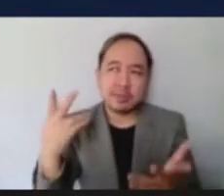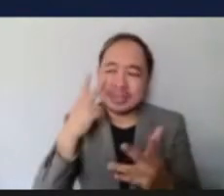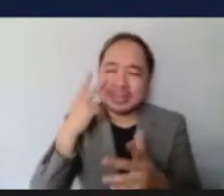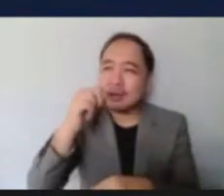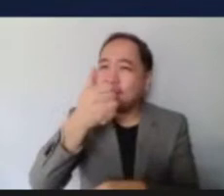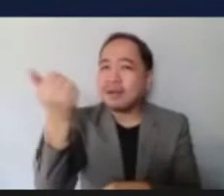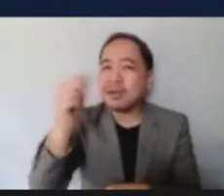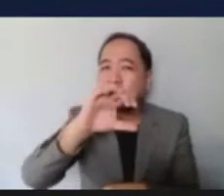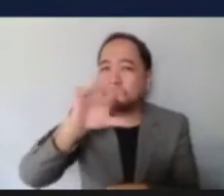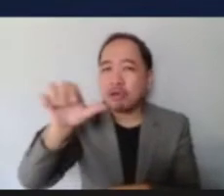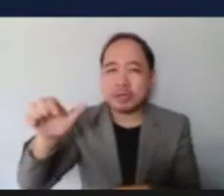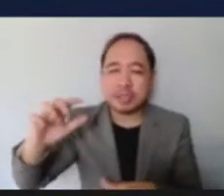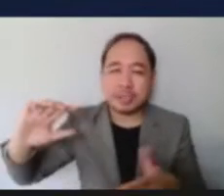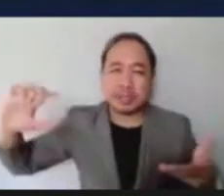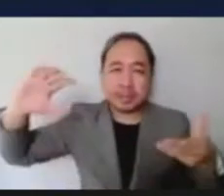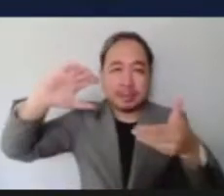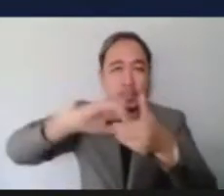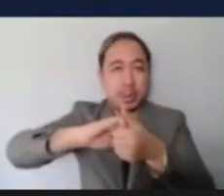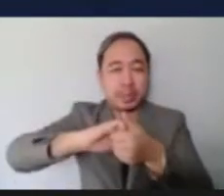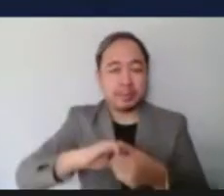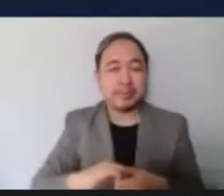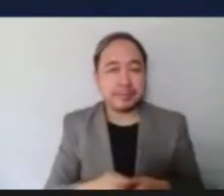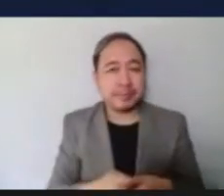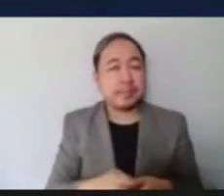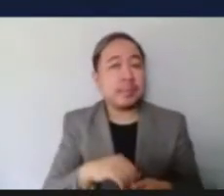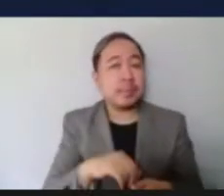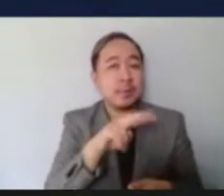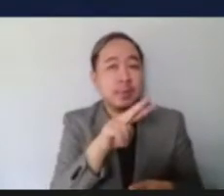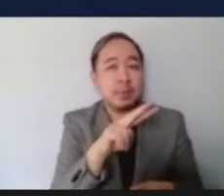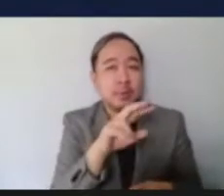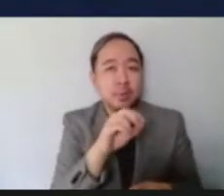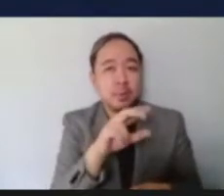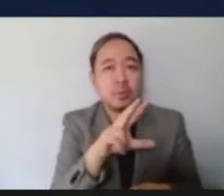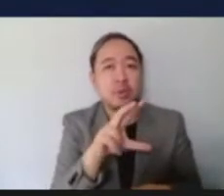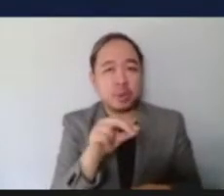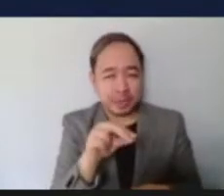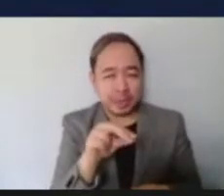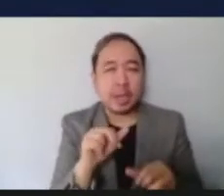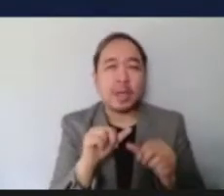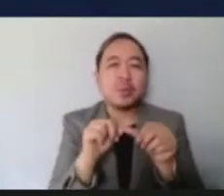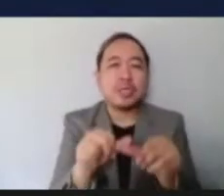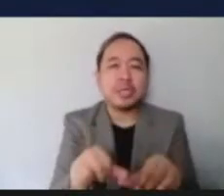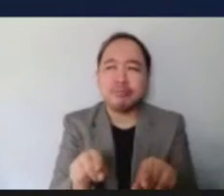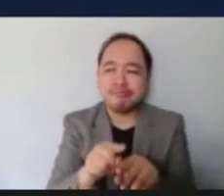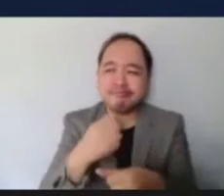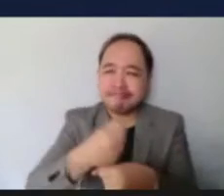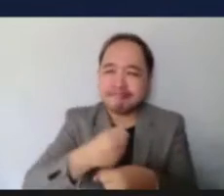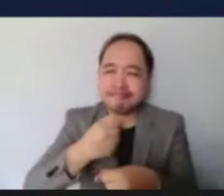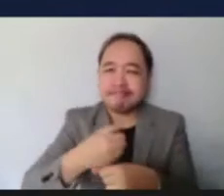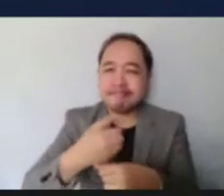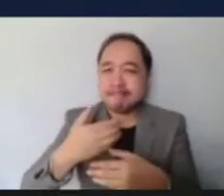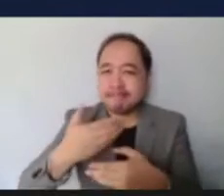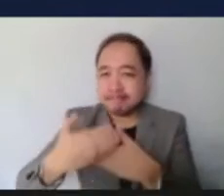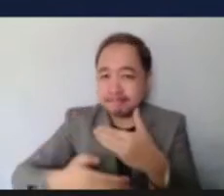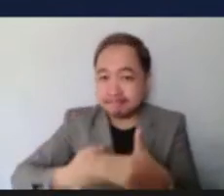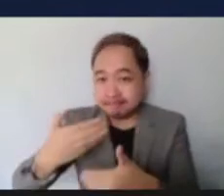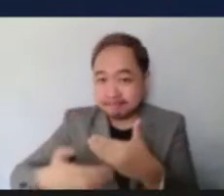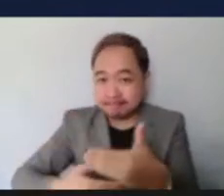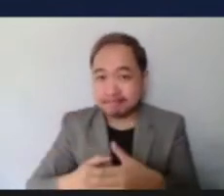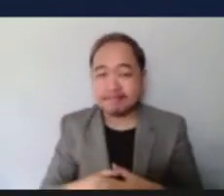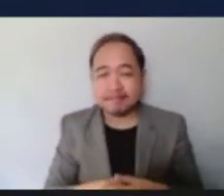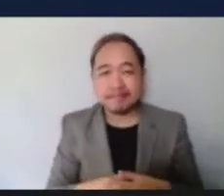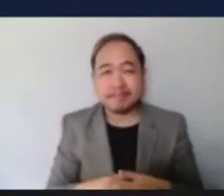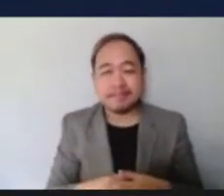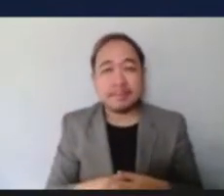against the 2030 business as usual scenario in making further and more